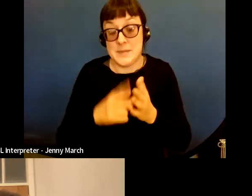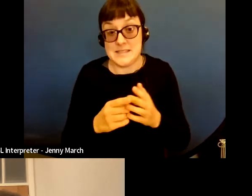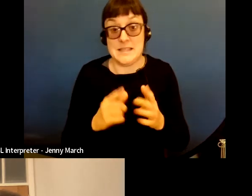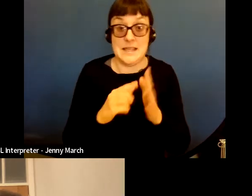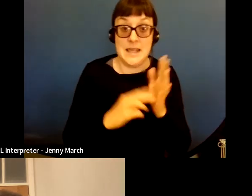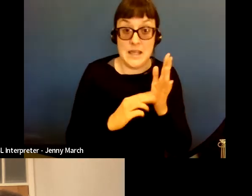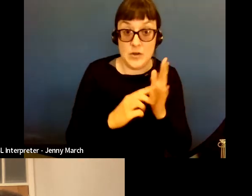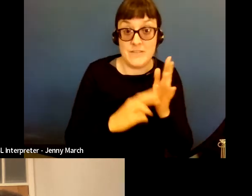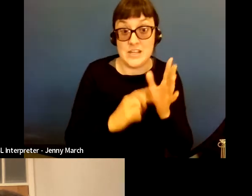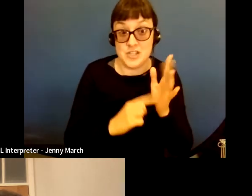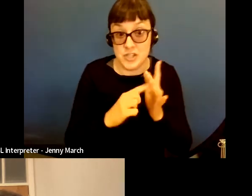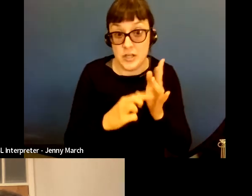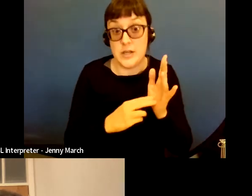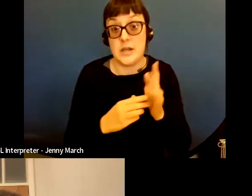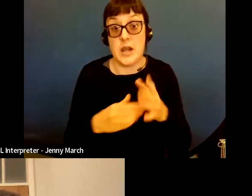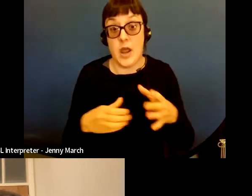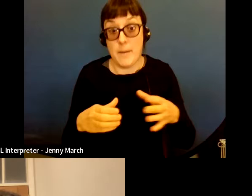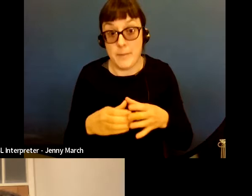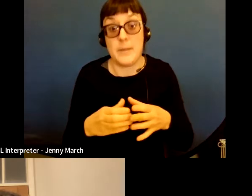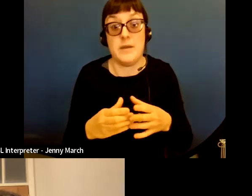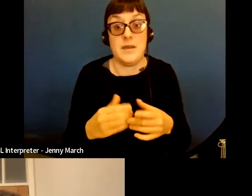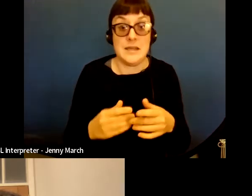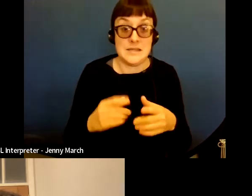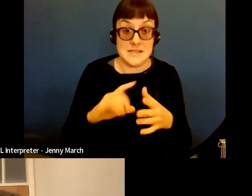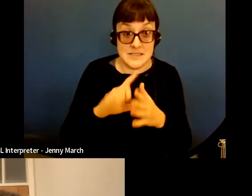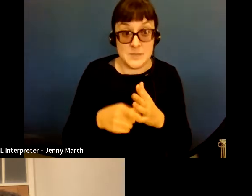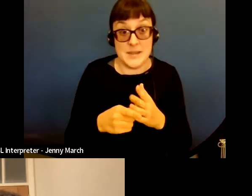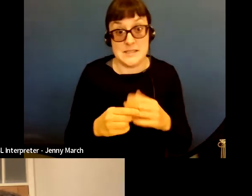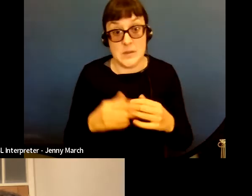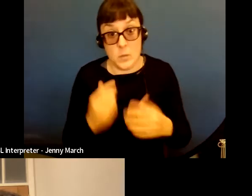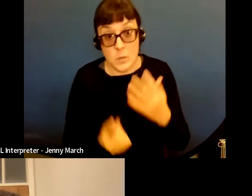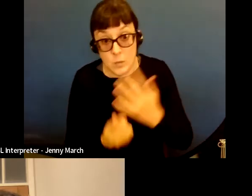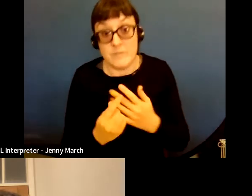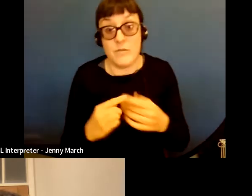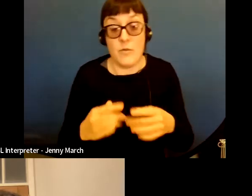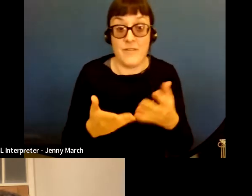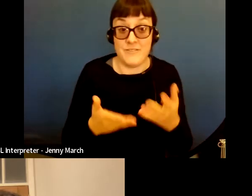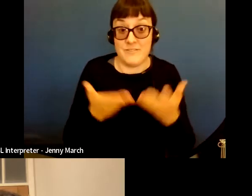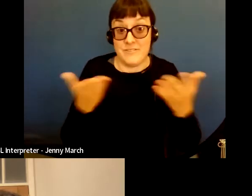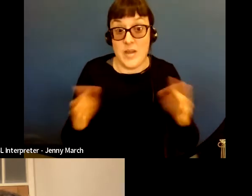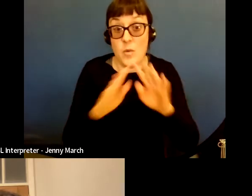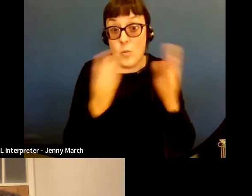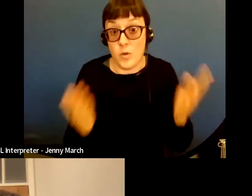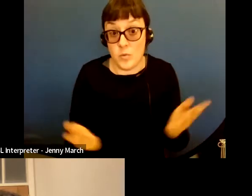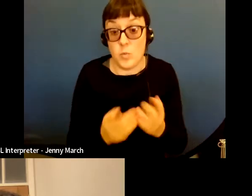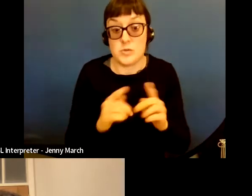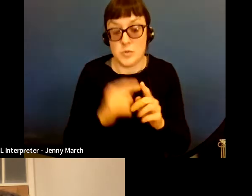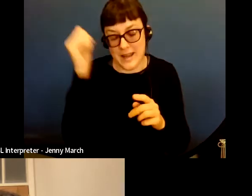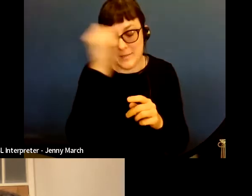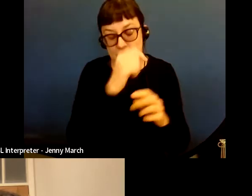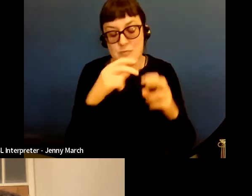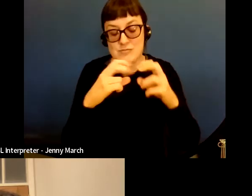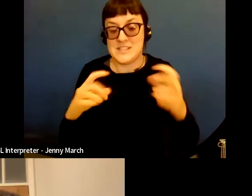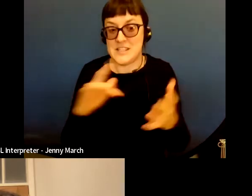centre driving disability innovation for a fairer world. And that means that we're a community interest company, and we're also an academic research centre based out